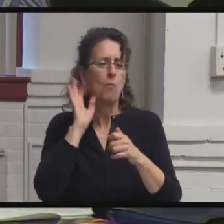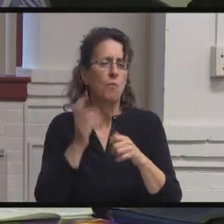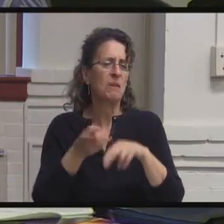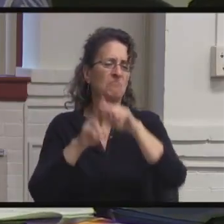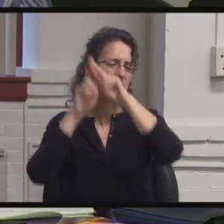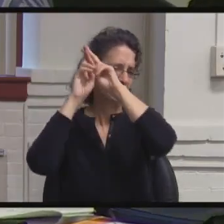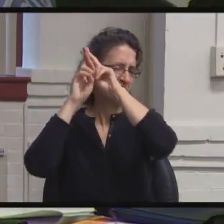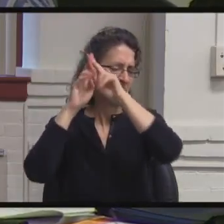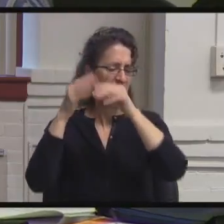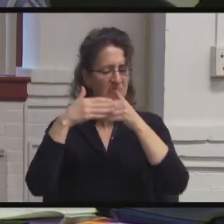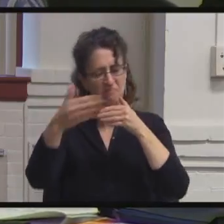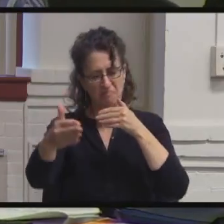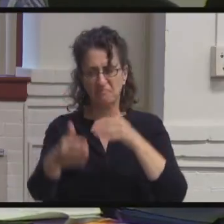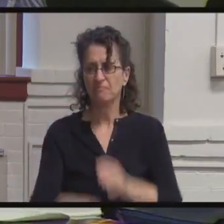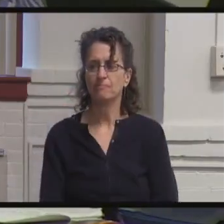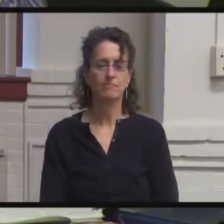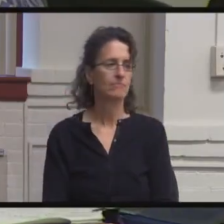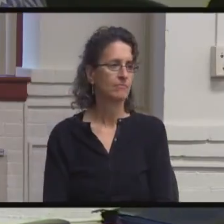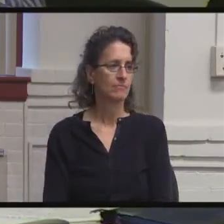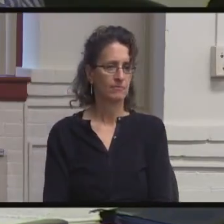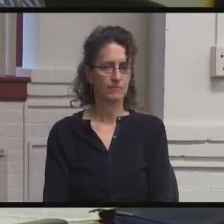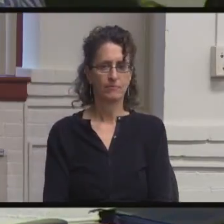year goes along.